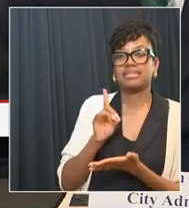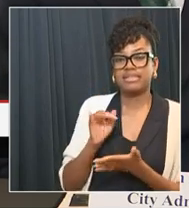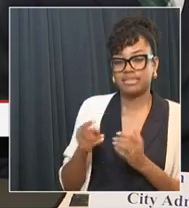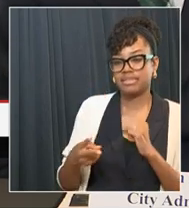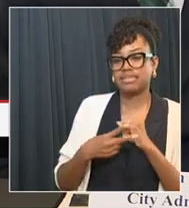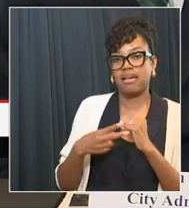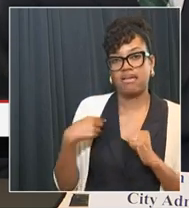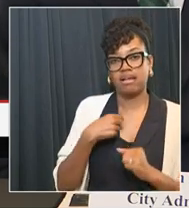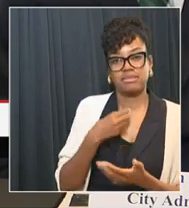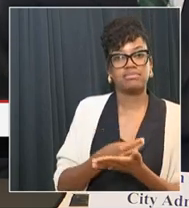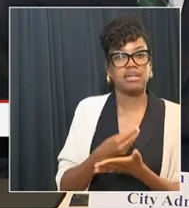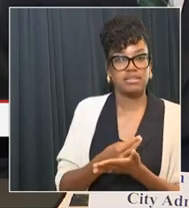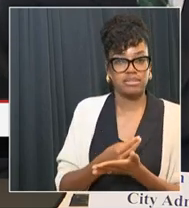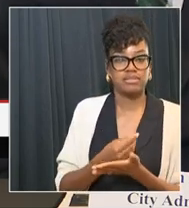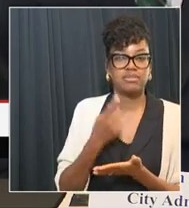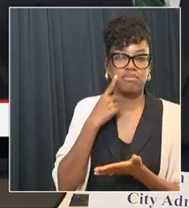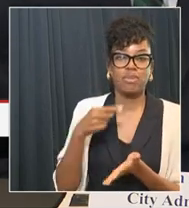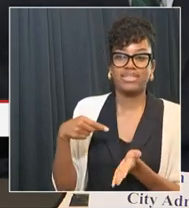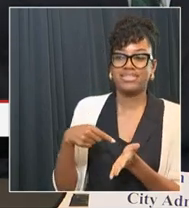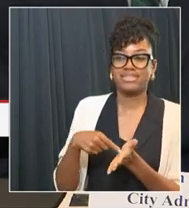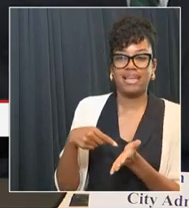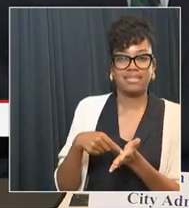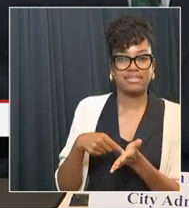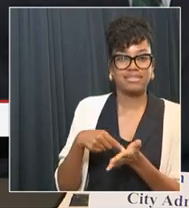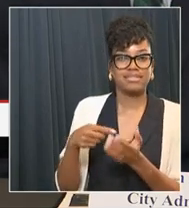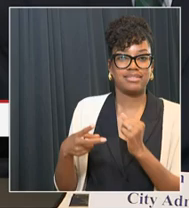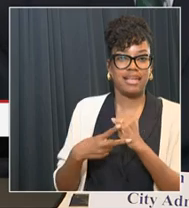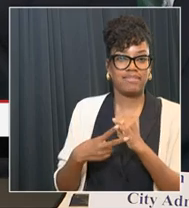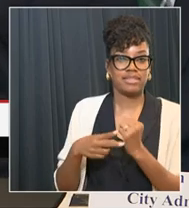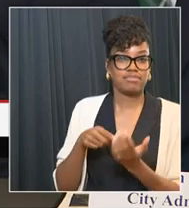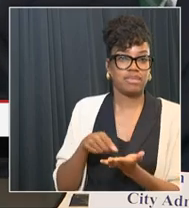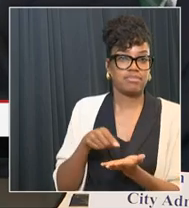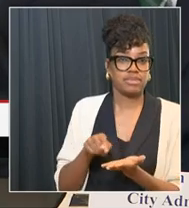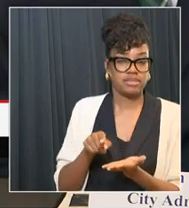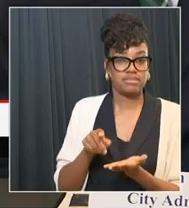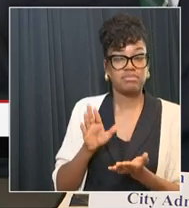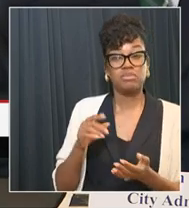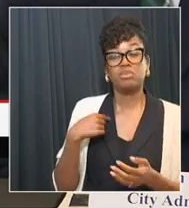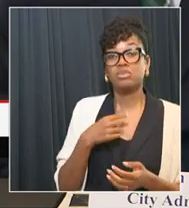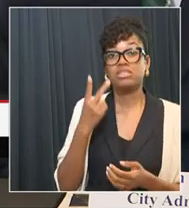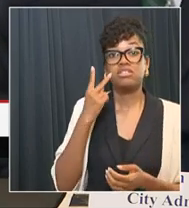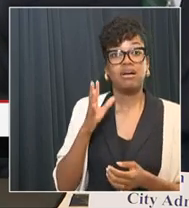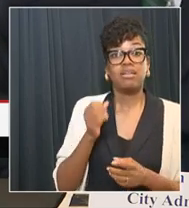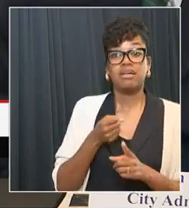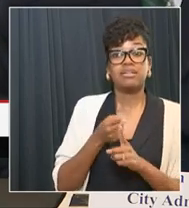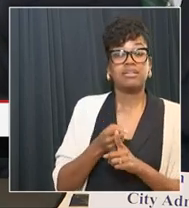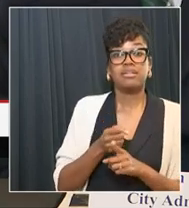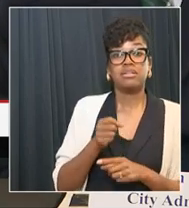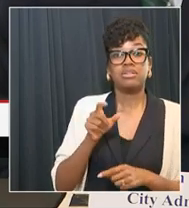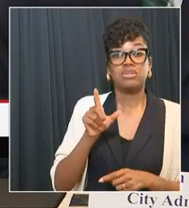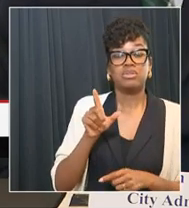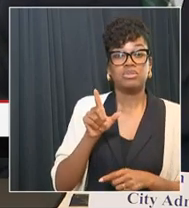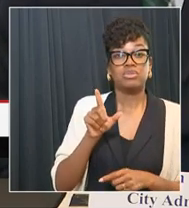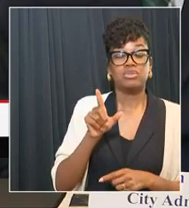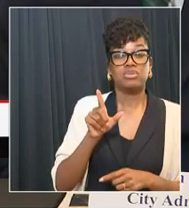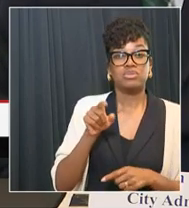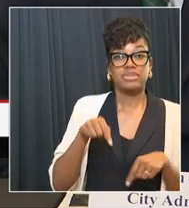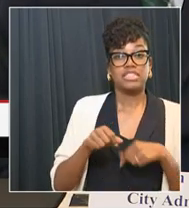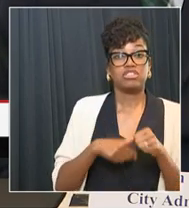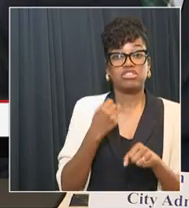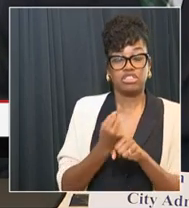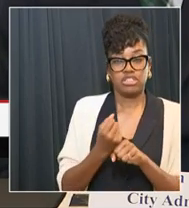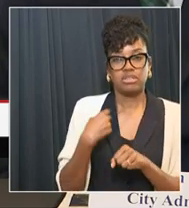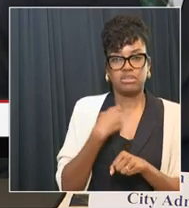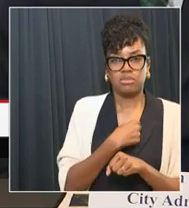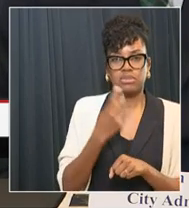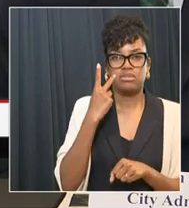payments. And that's reflected in 25, where we saw the most savings. I think it was around $68 million. And